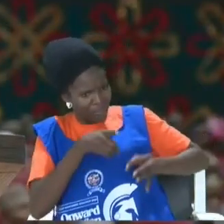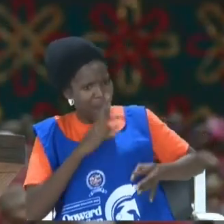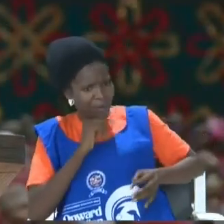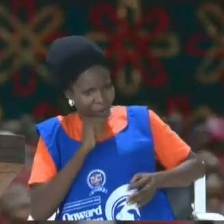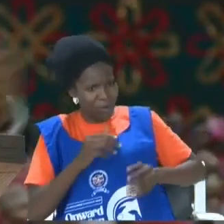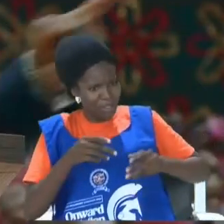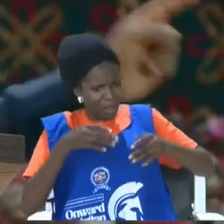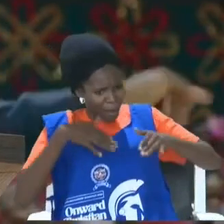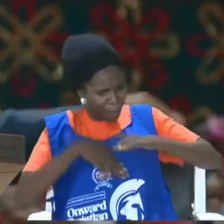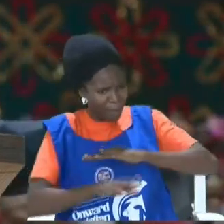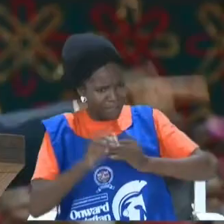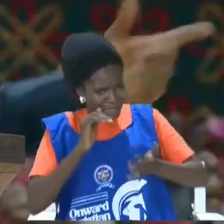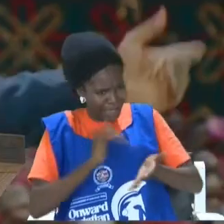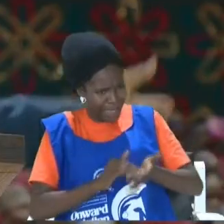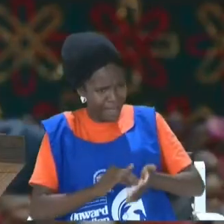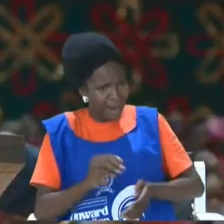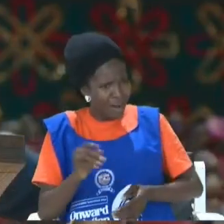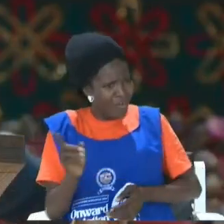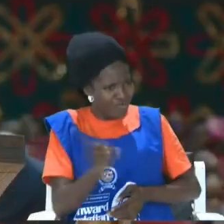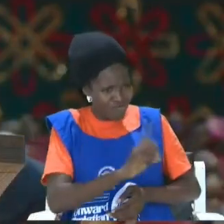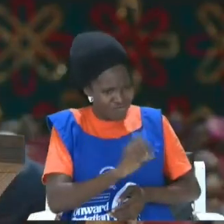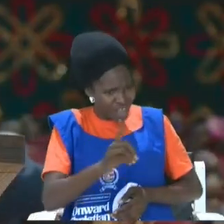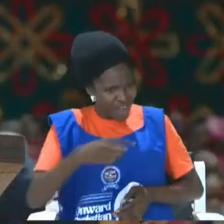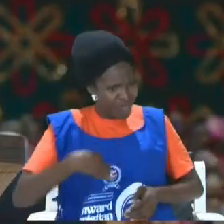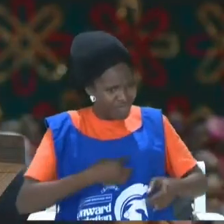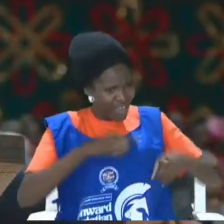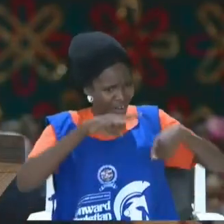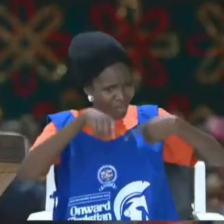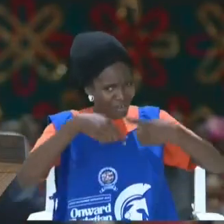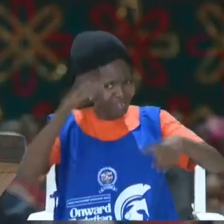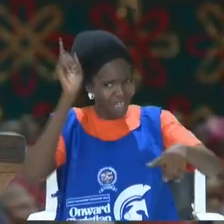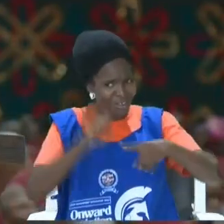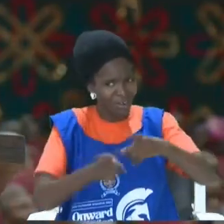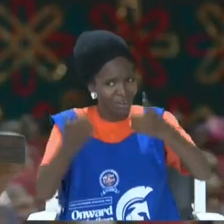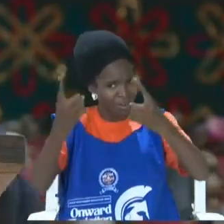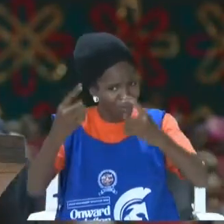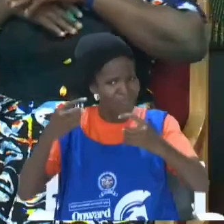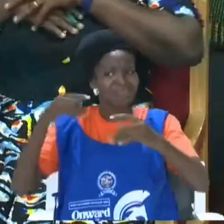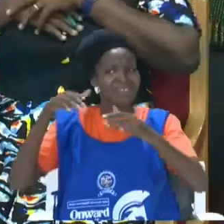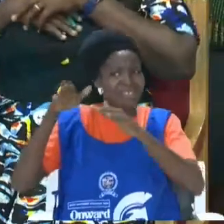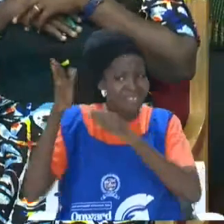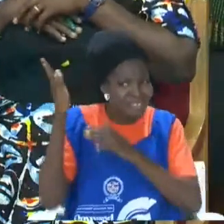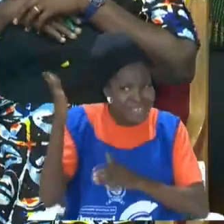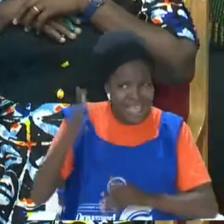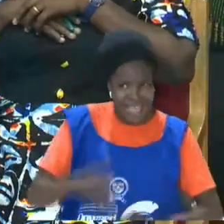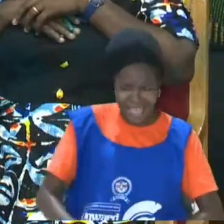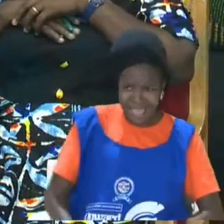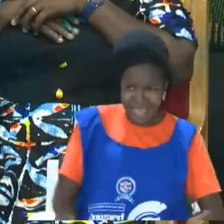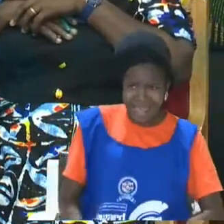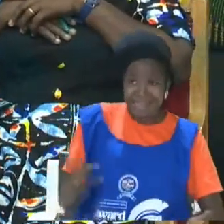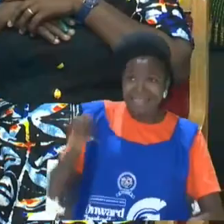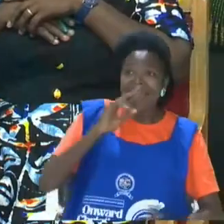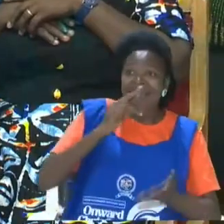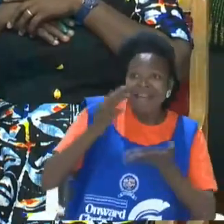again, where we are going, you cannot come there." They were singing